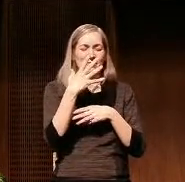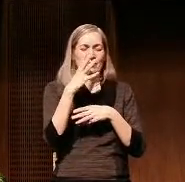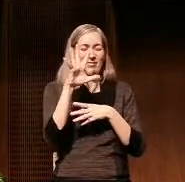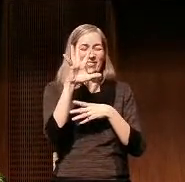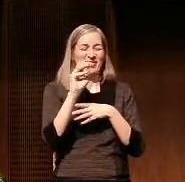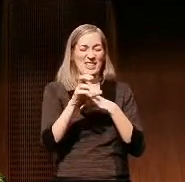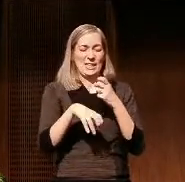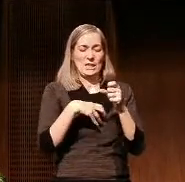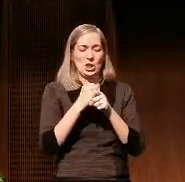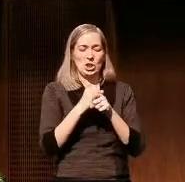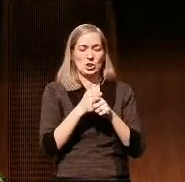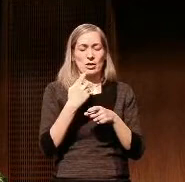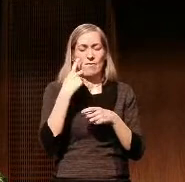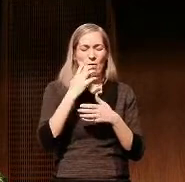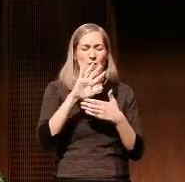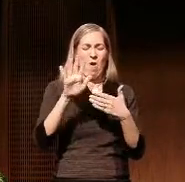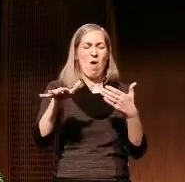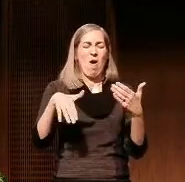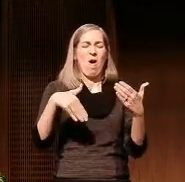for all of that,